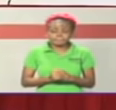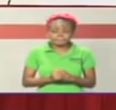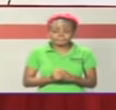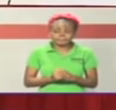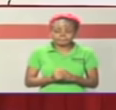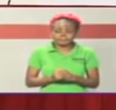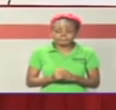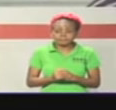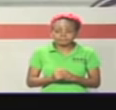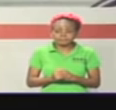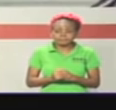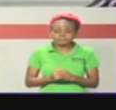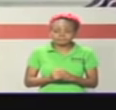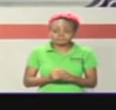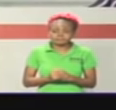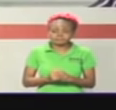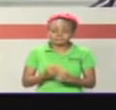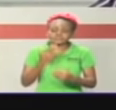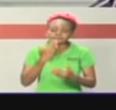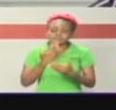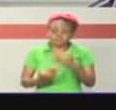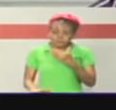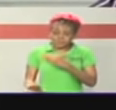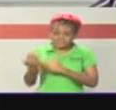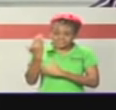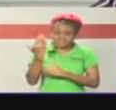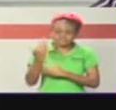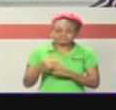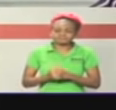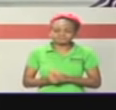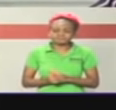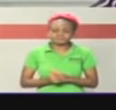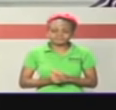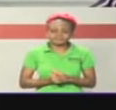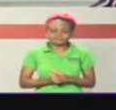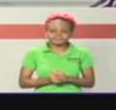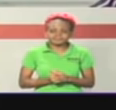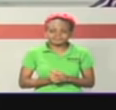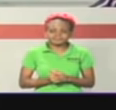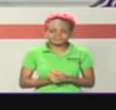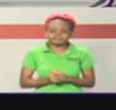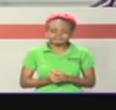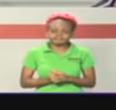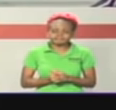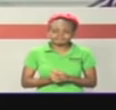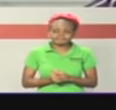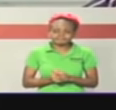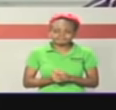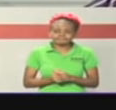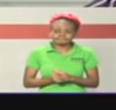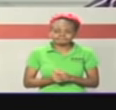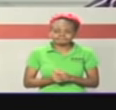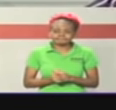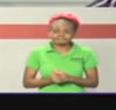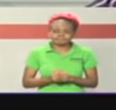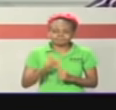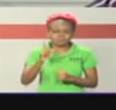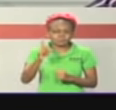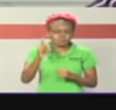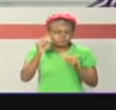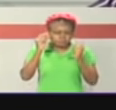Good day, everyone. Bina here from IETV News. I have 2 quick questions, either for Dr. Richards or the Minister. Are